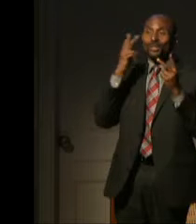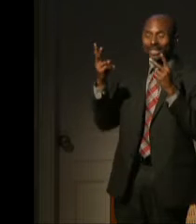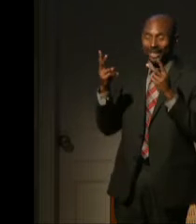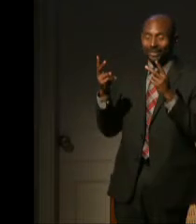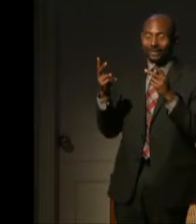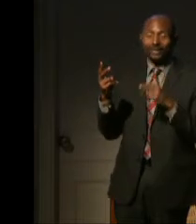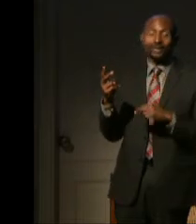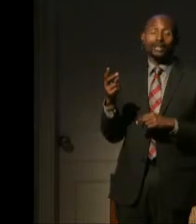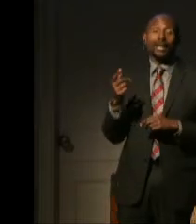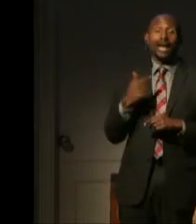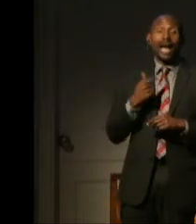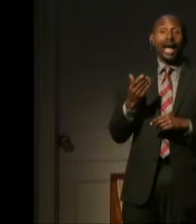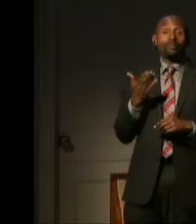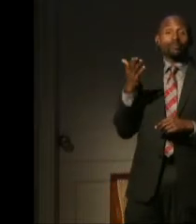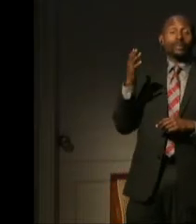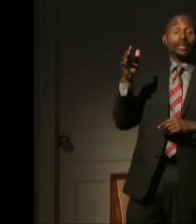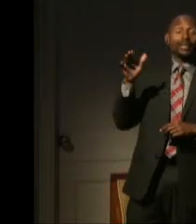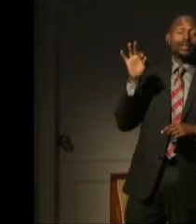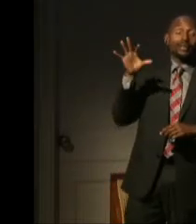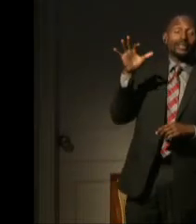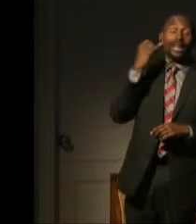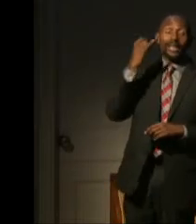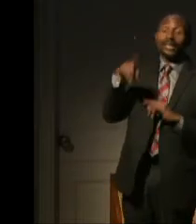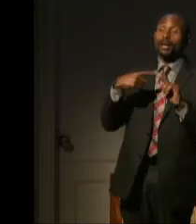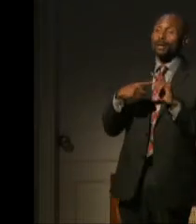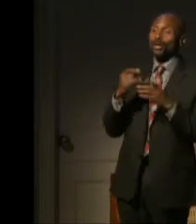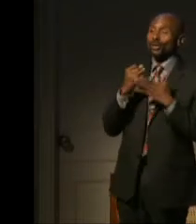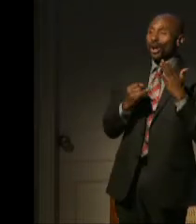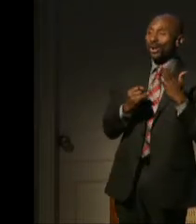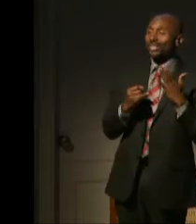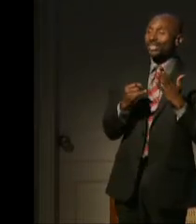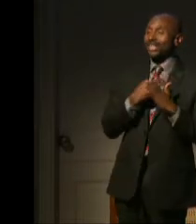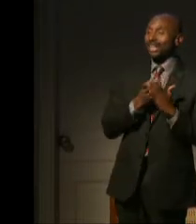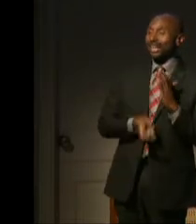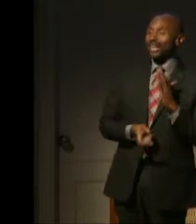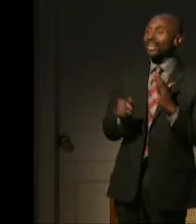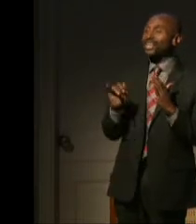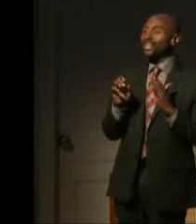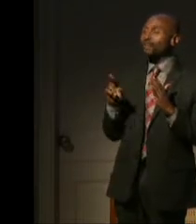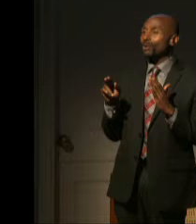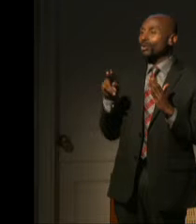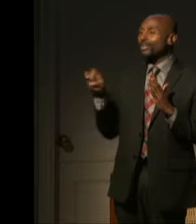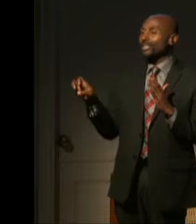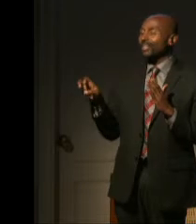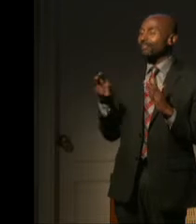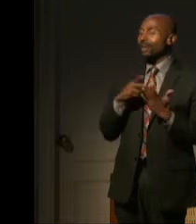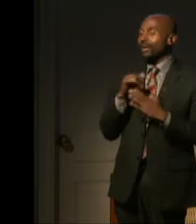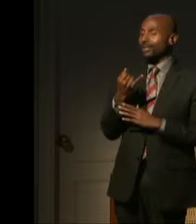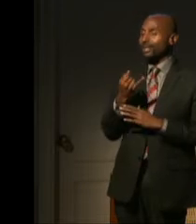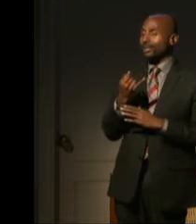and artist immersive projects, and web and mobile as well.